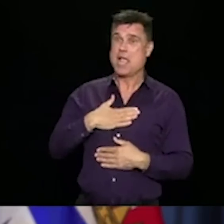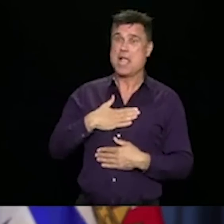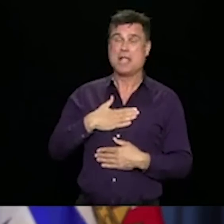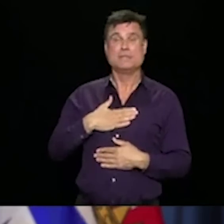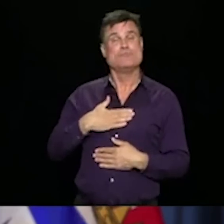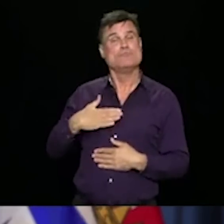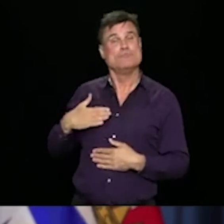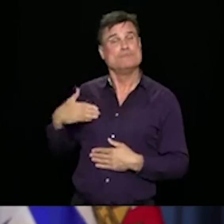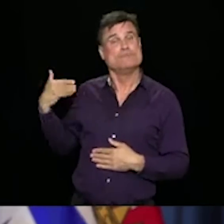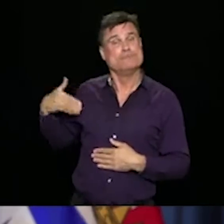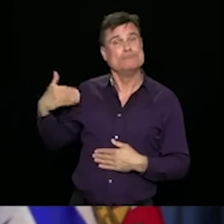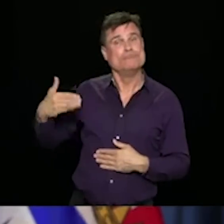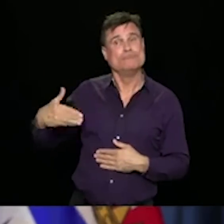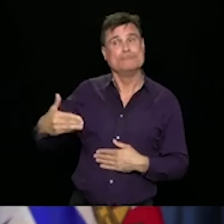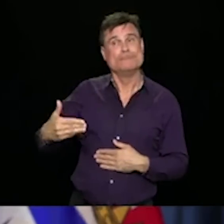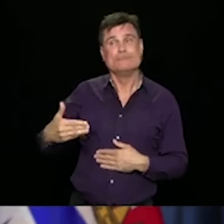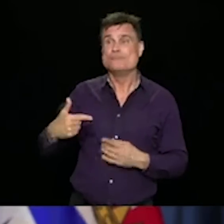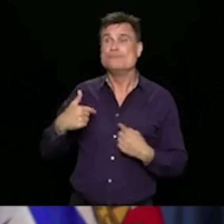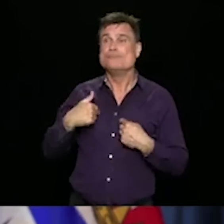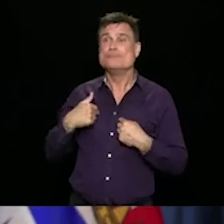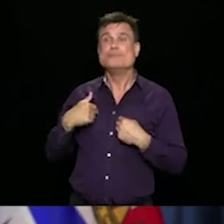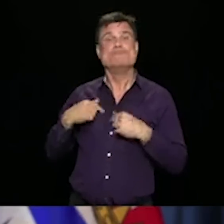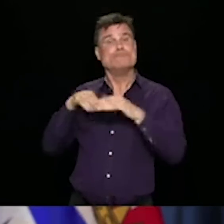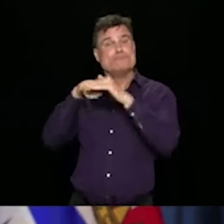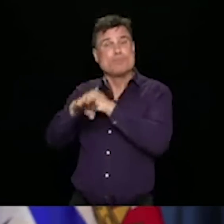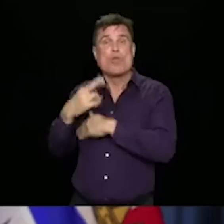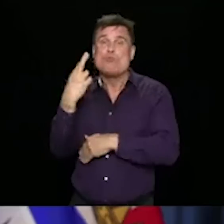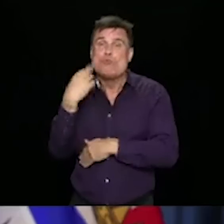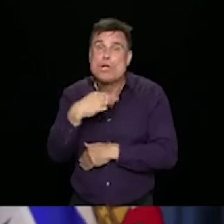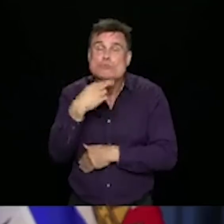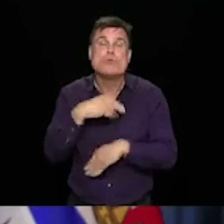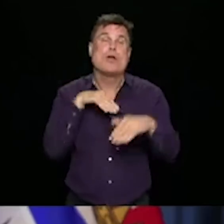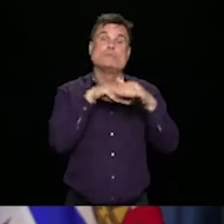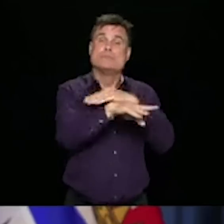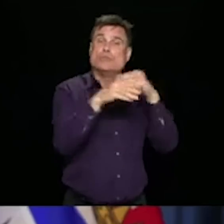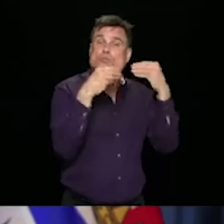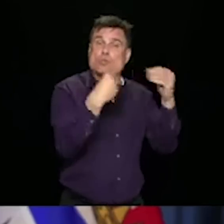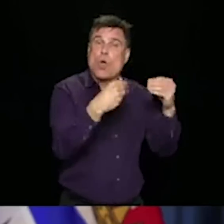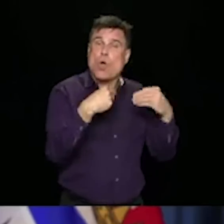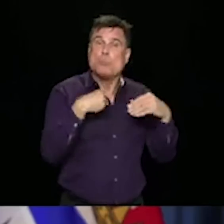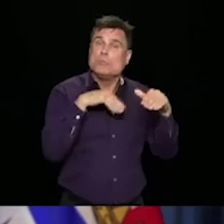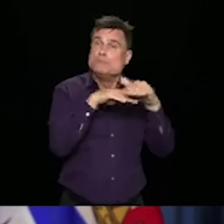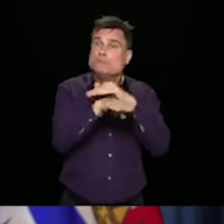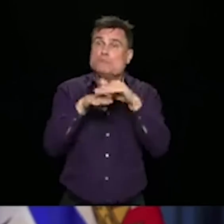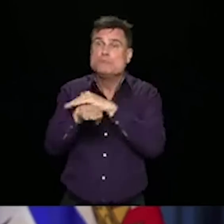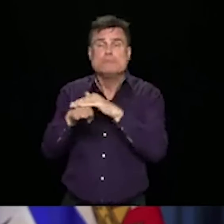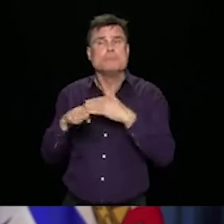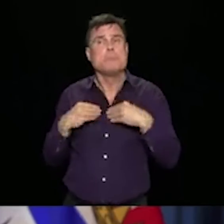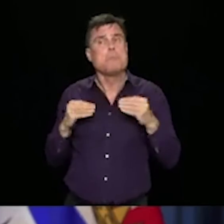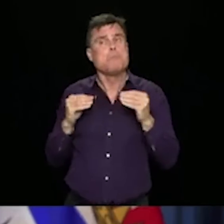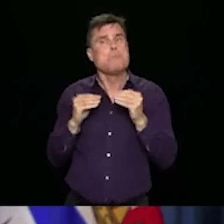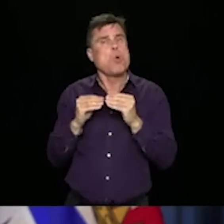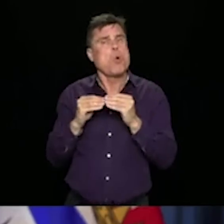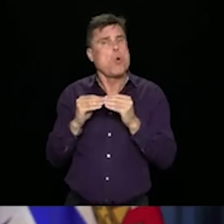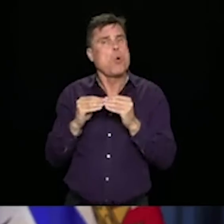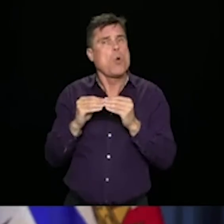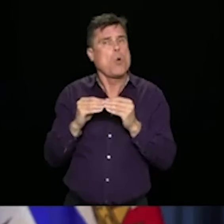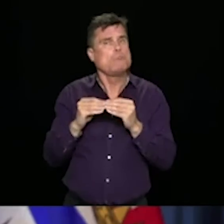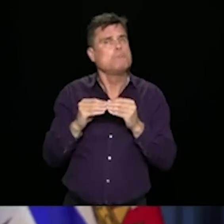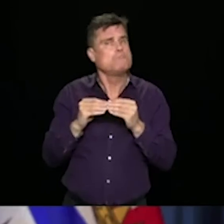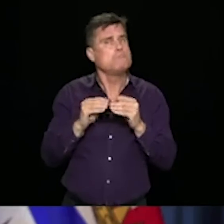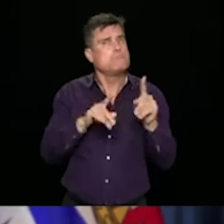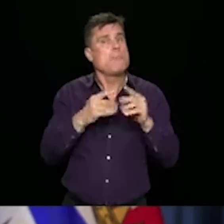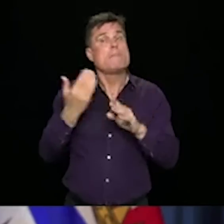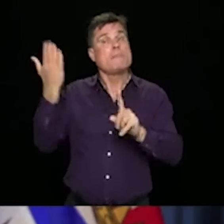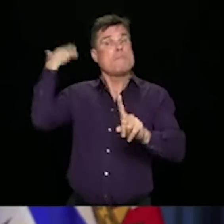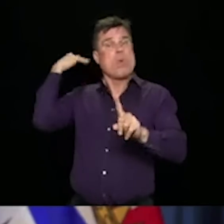in that. But I think we are seeing an opening up, but a real caution that people